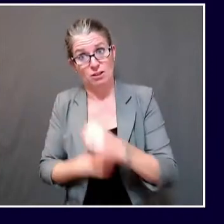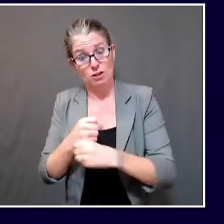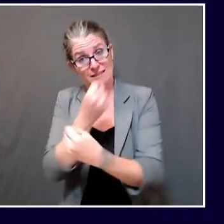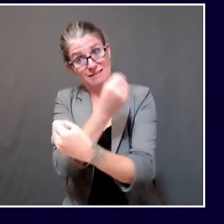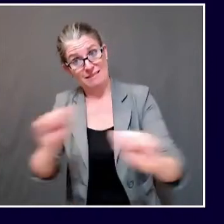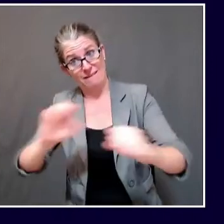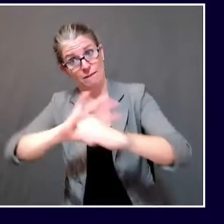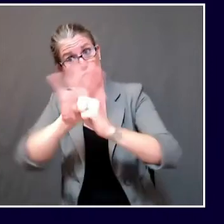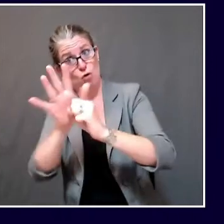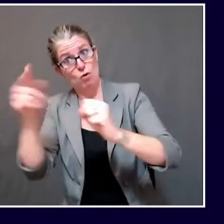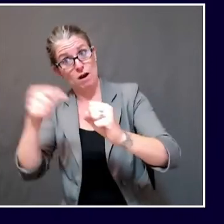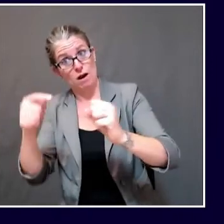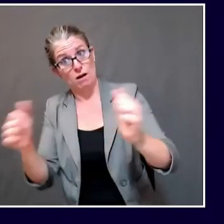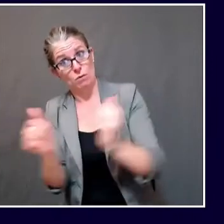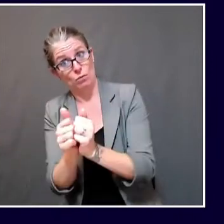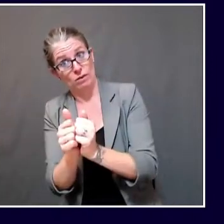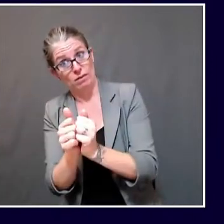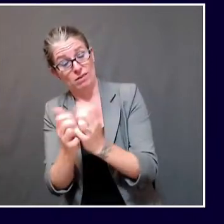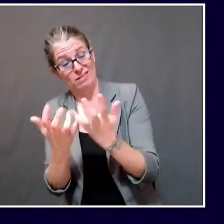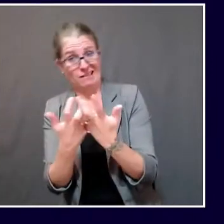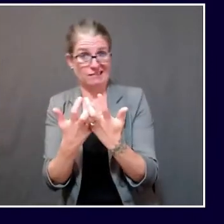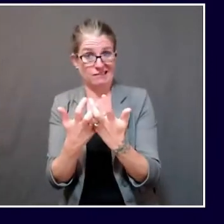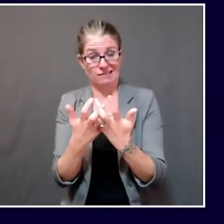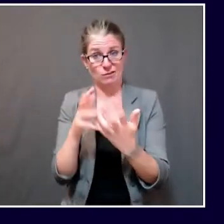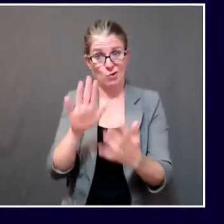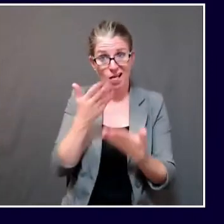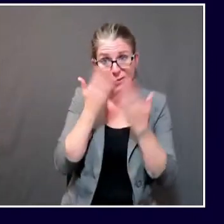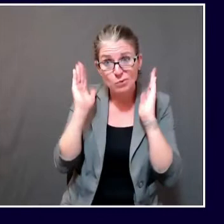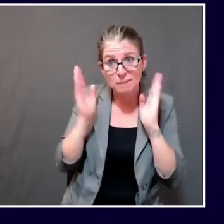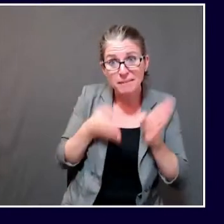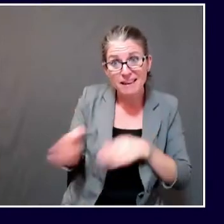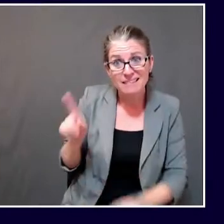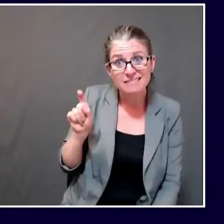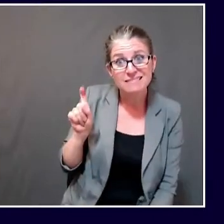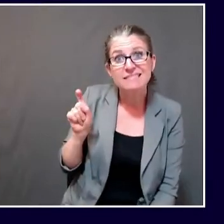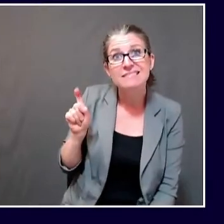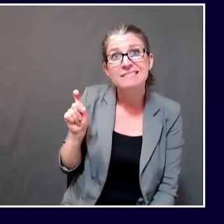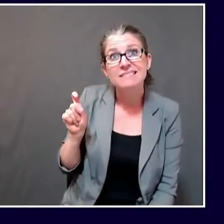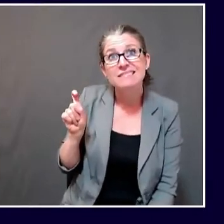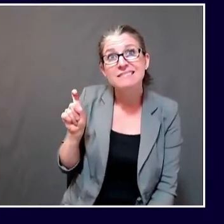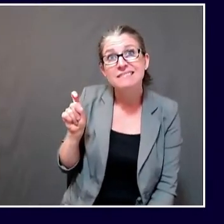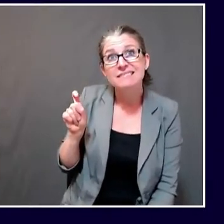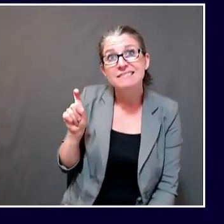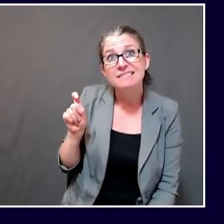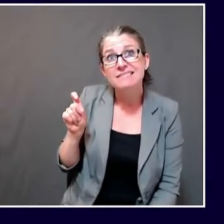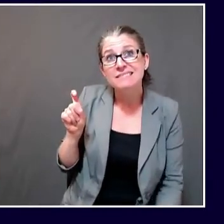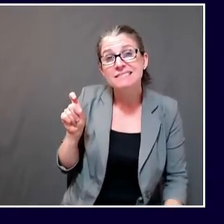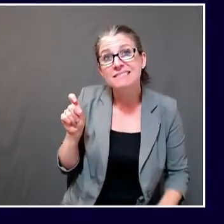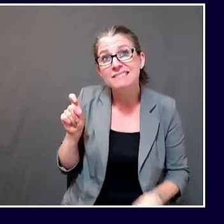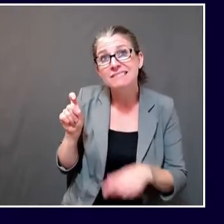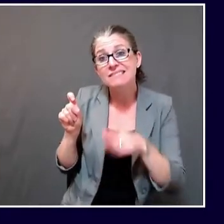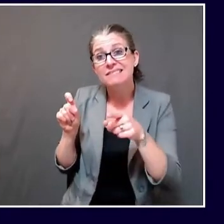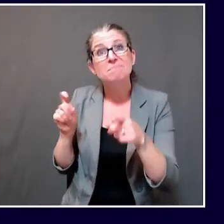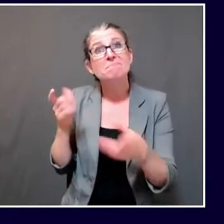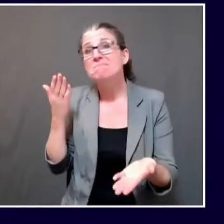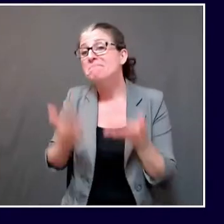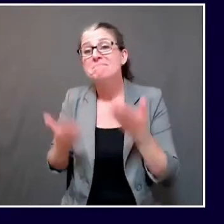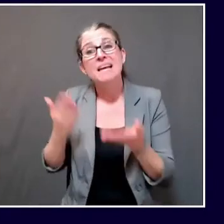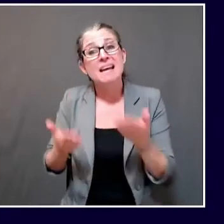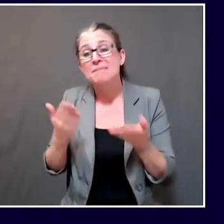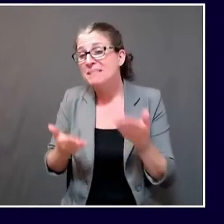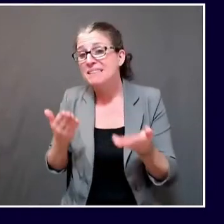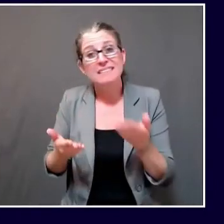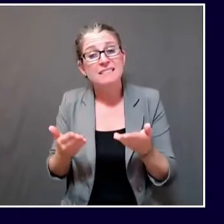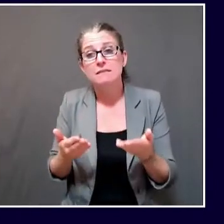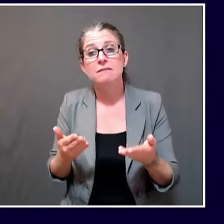completely different than what other families are doing, let alone compared to what we've done in previous years. But there is a way for Halloween to